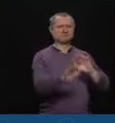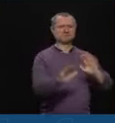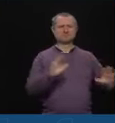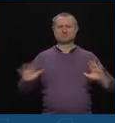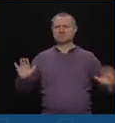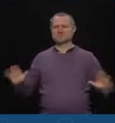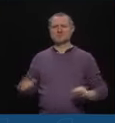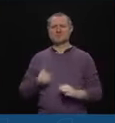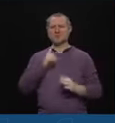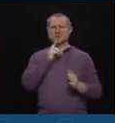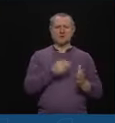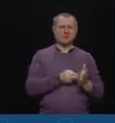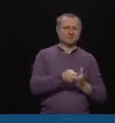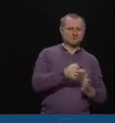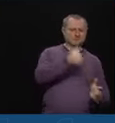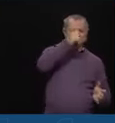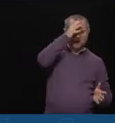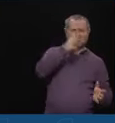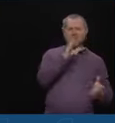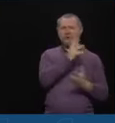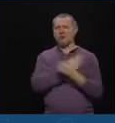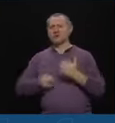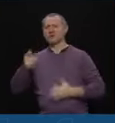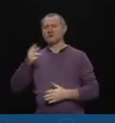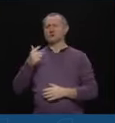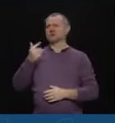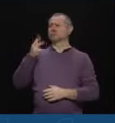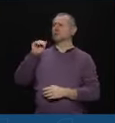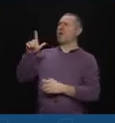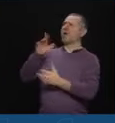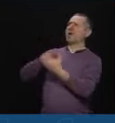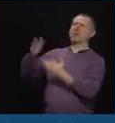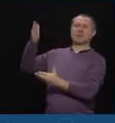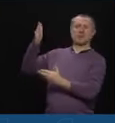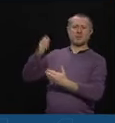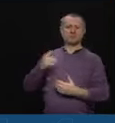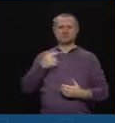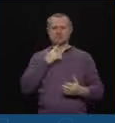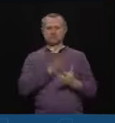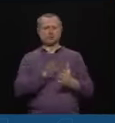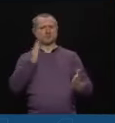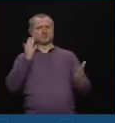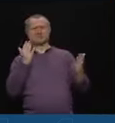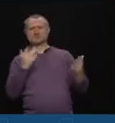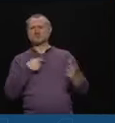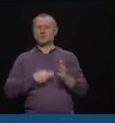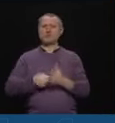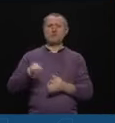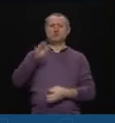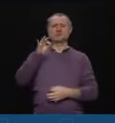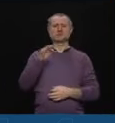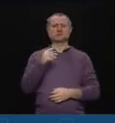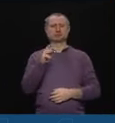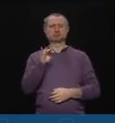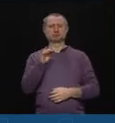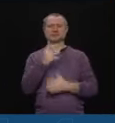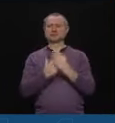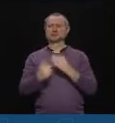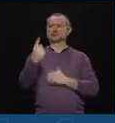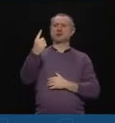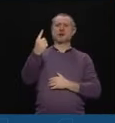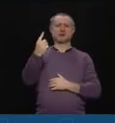Trinity. And we thank God for our ancestors, for we stand on the shoulders of those